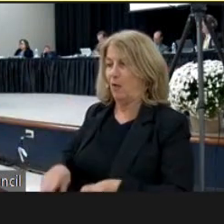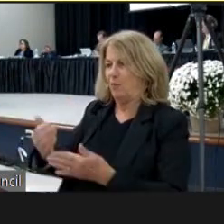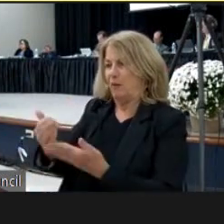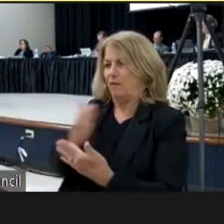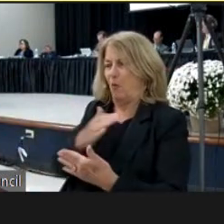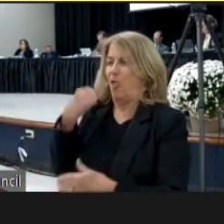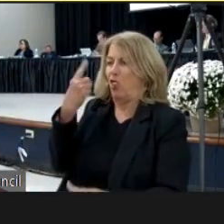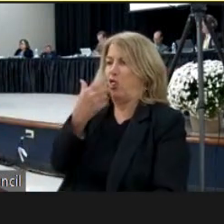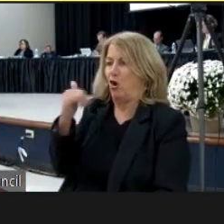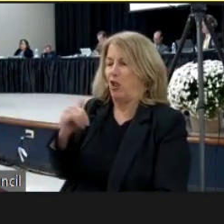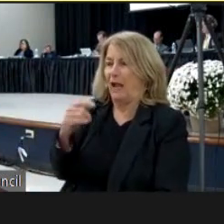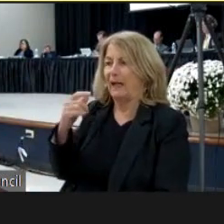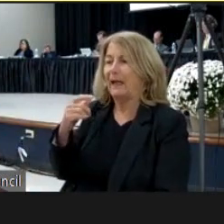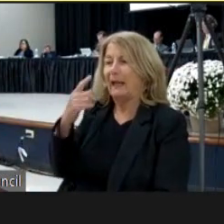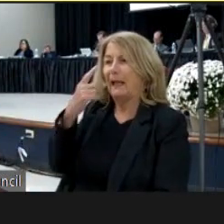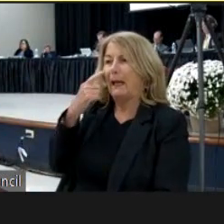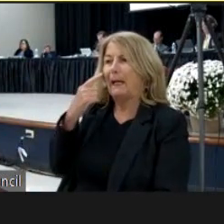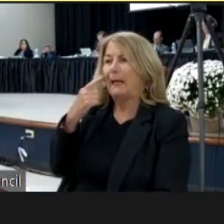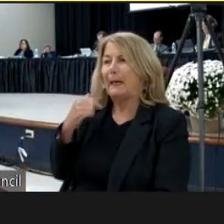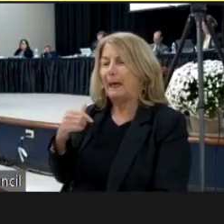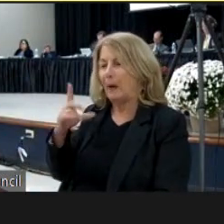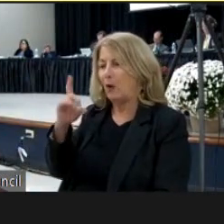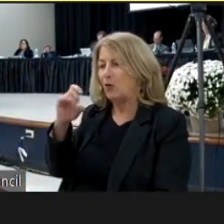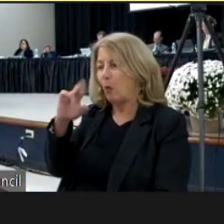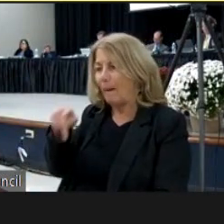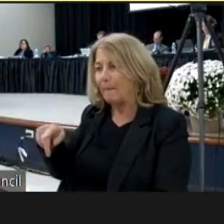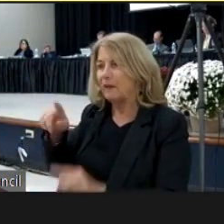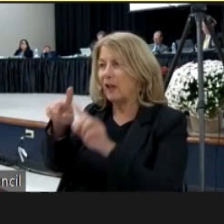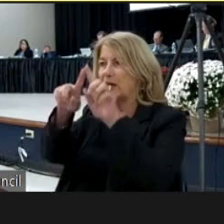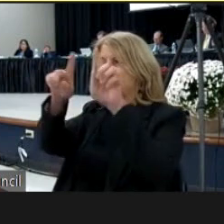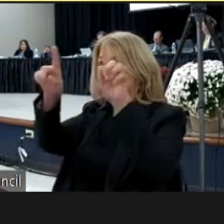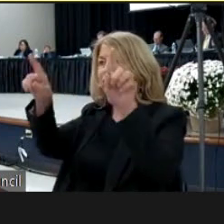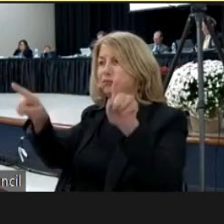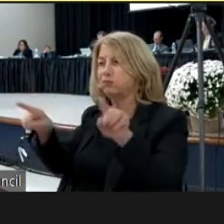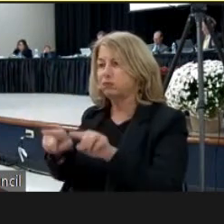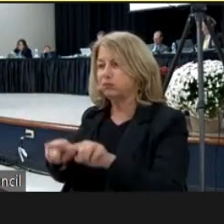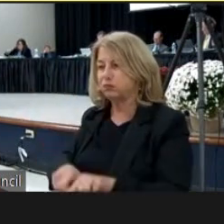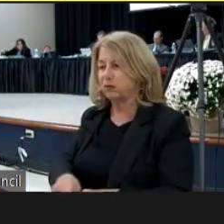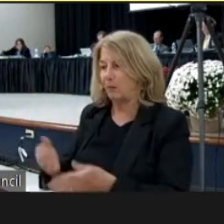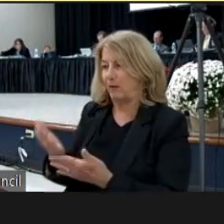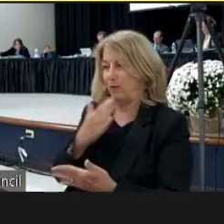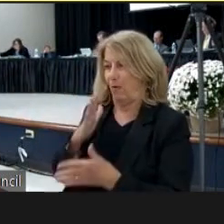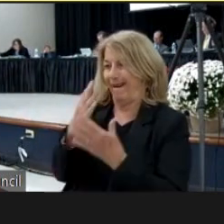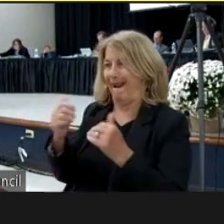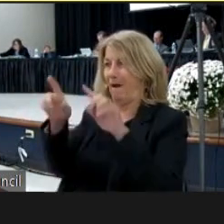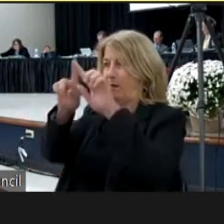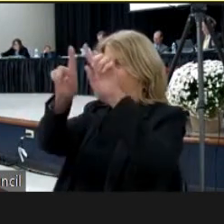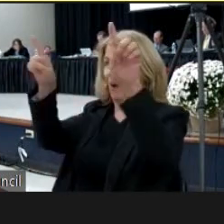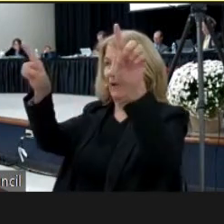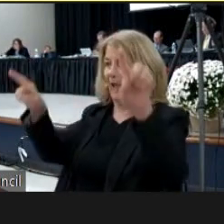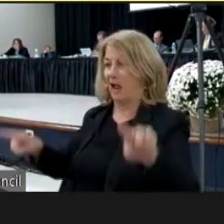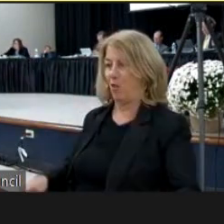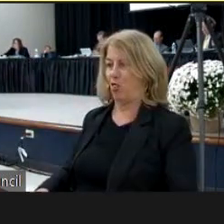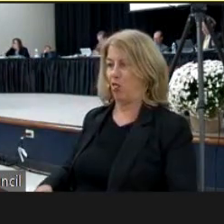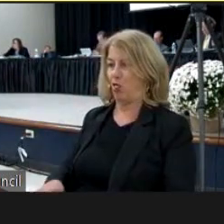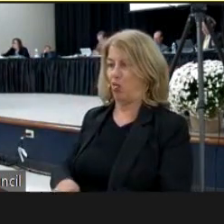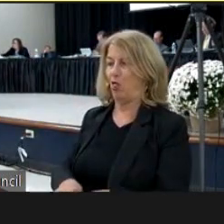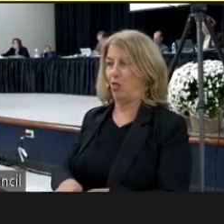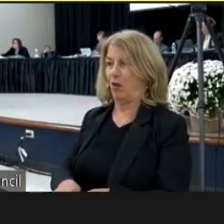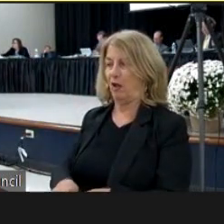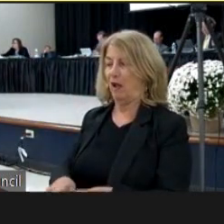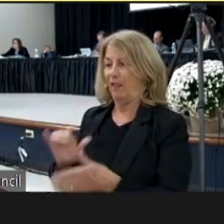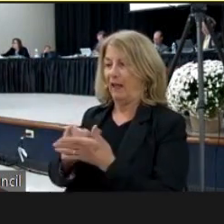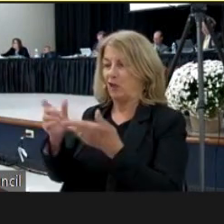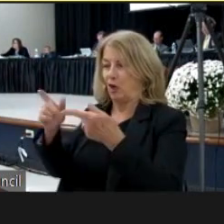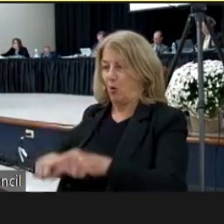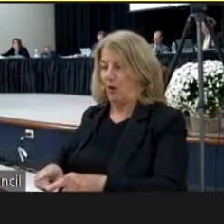before. And that design has been completed. It's in pricing right now. So that's occurring, and we